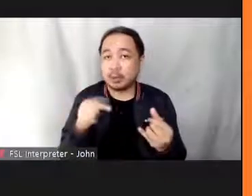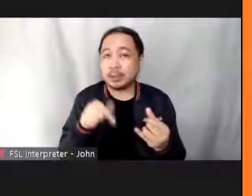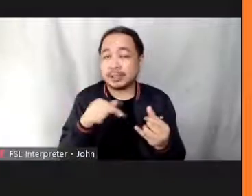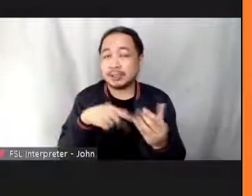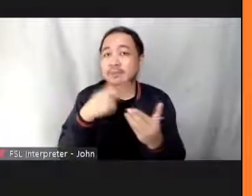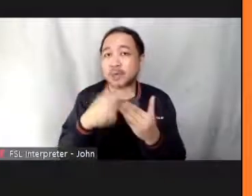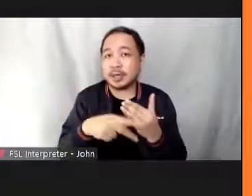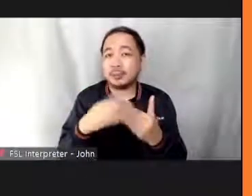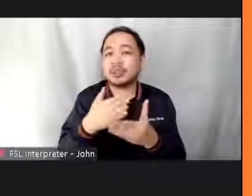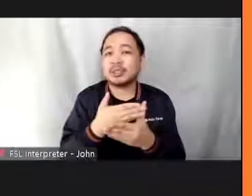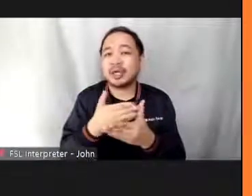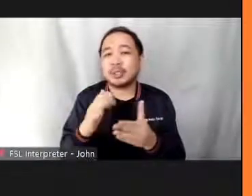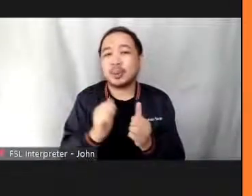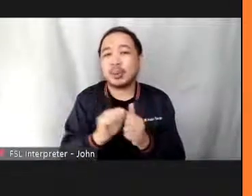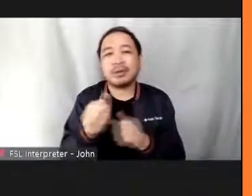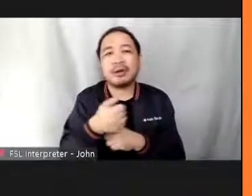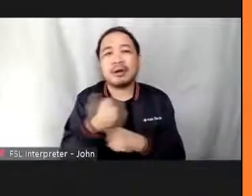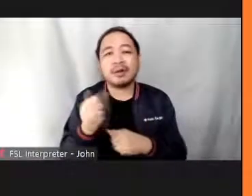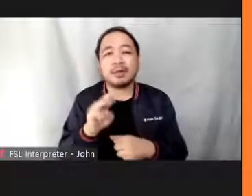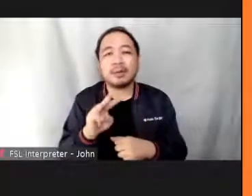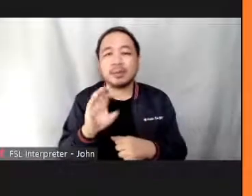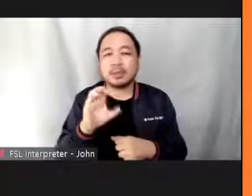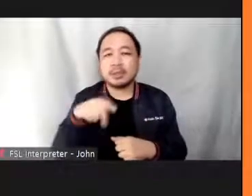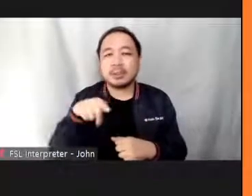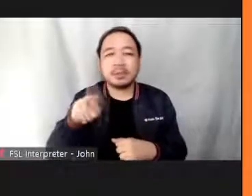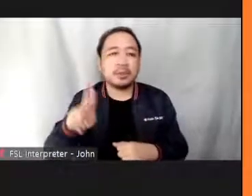other WCPUs. Ginagamit na